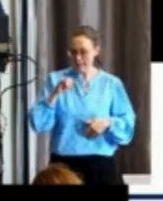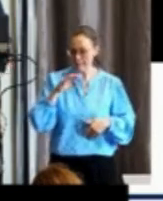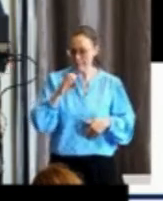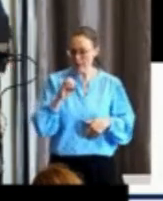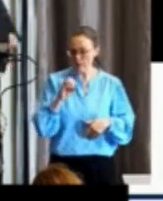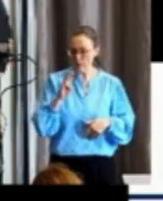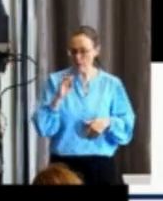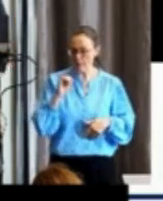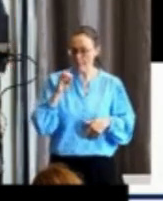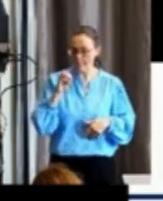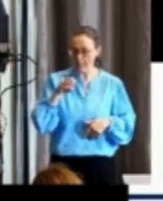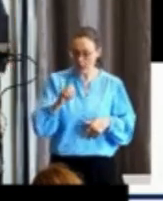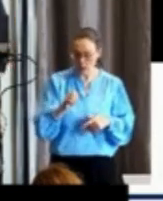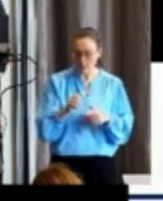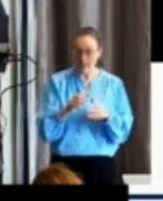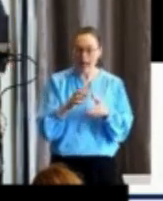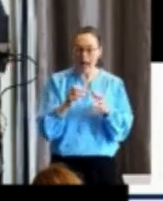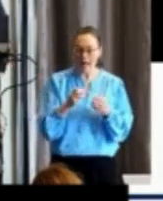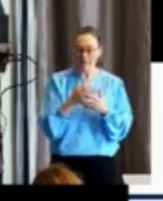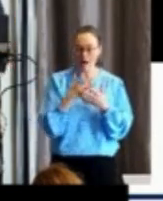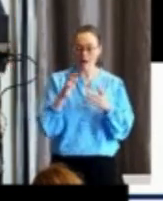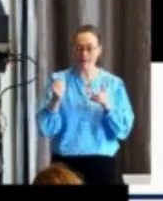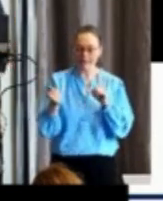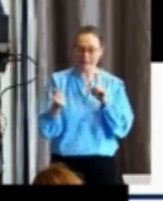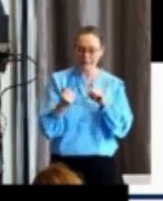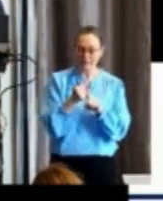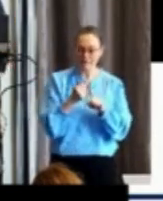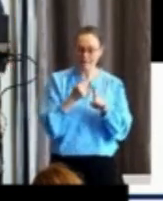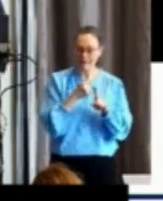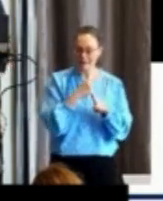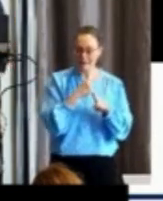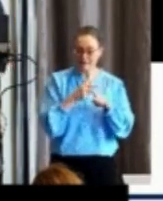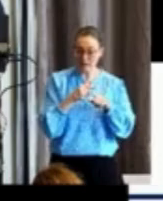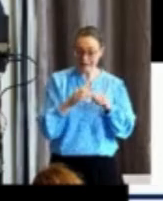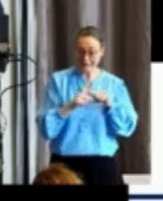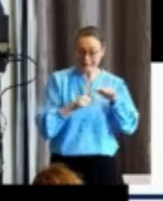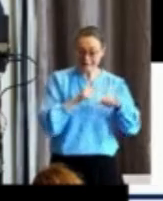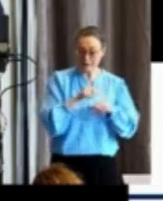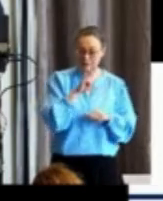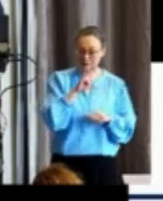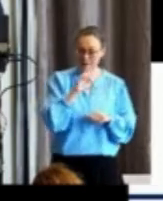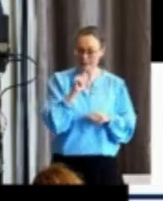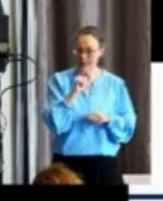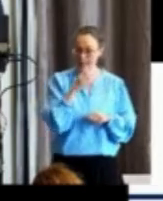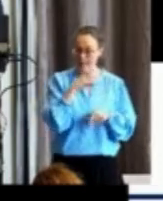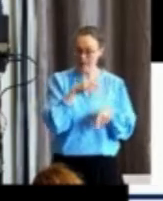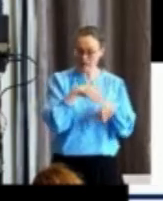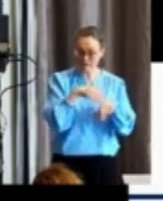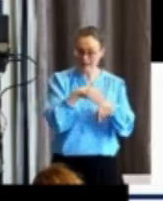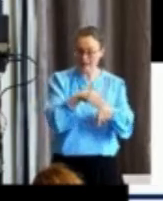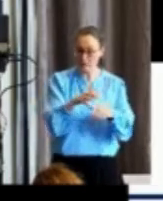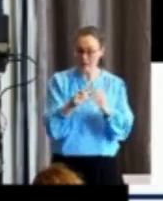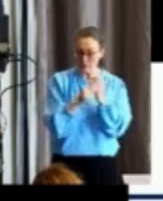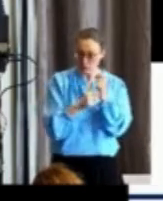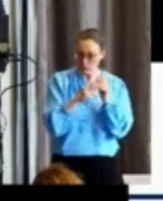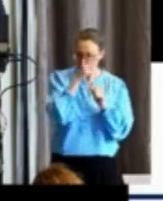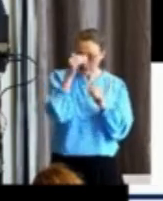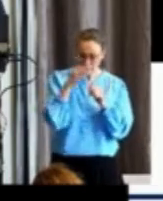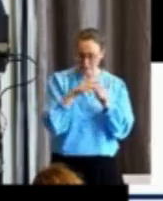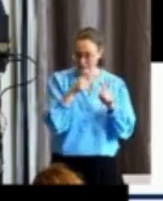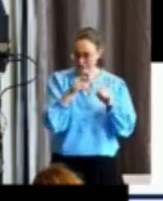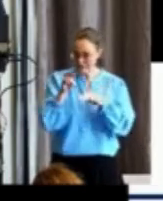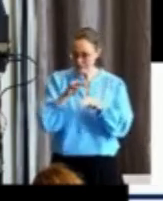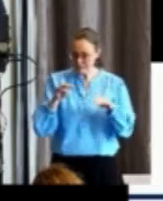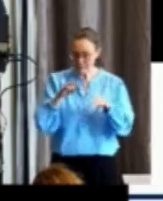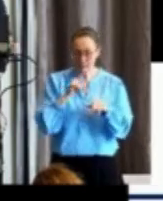there is a large impact of batch effects between sequencing stool samples between different